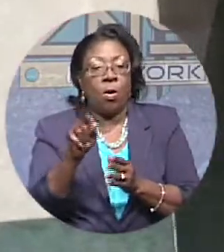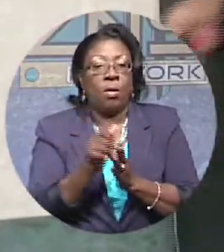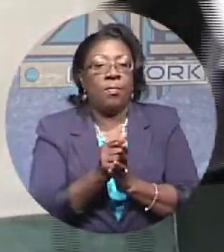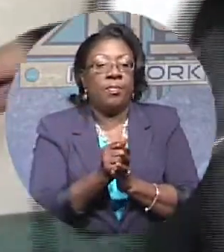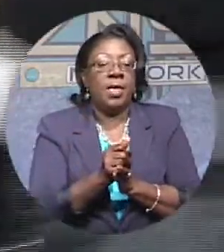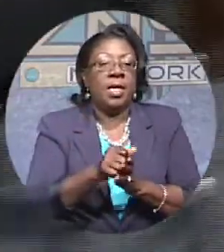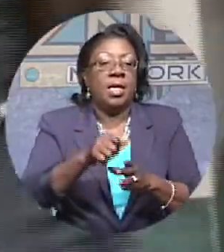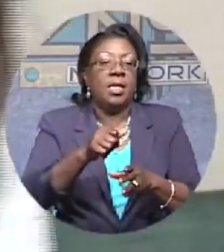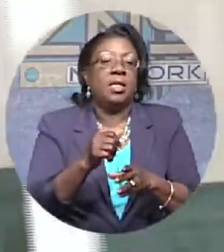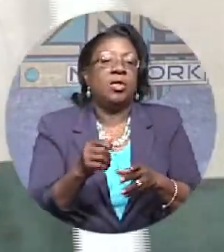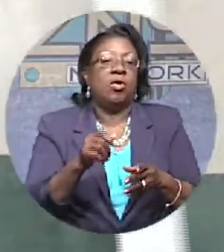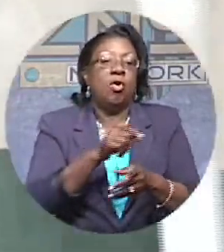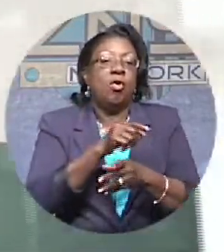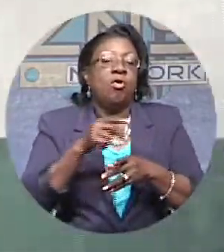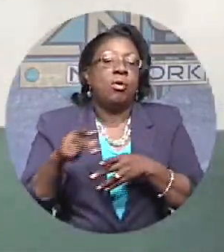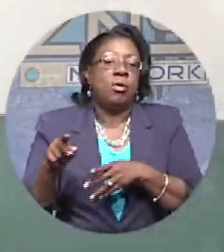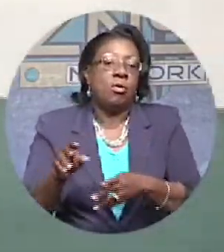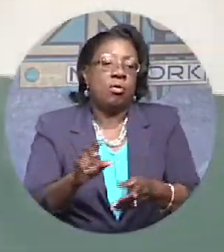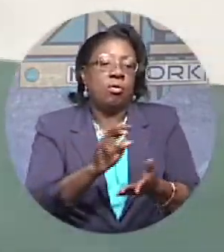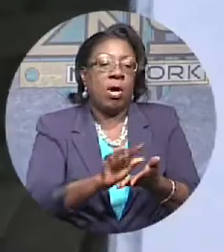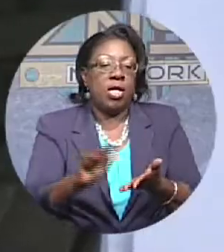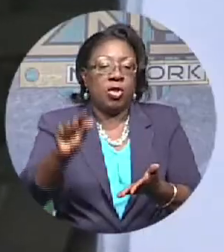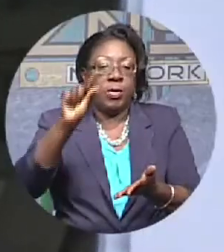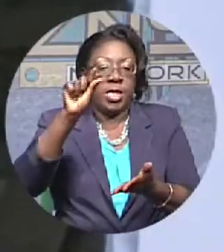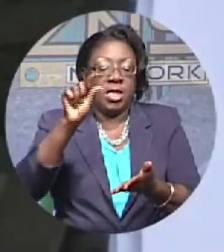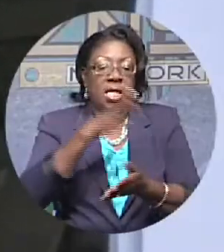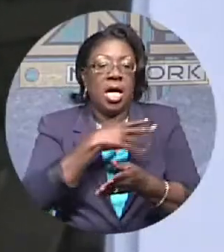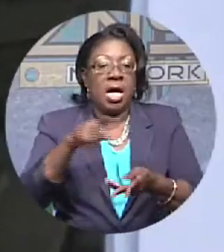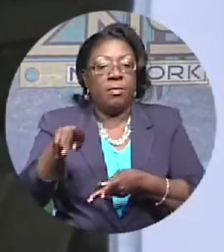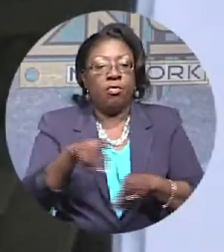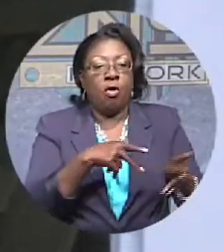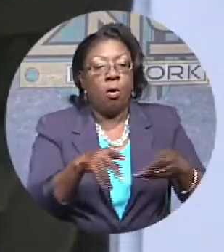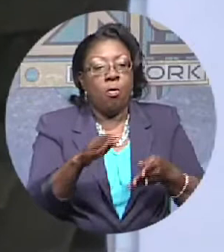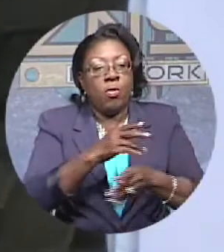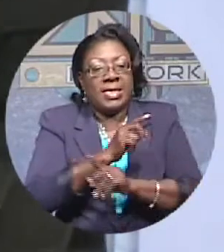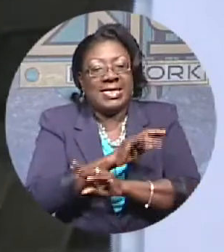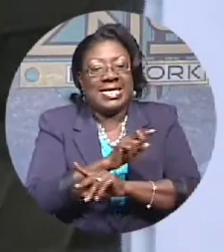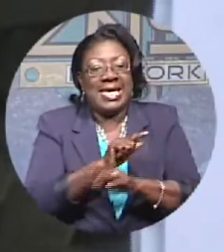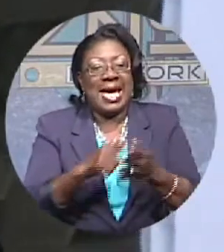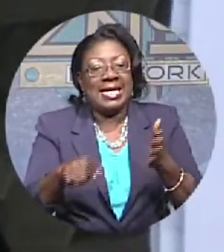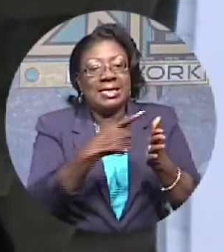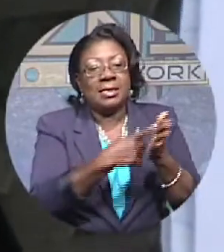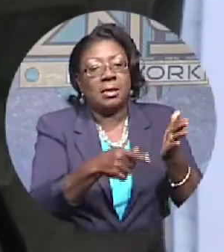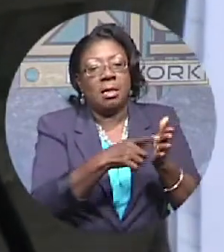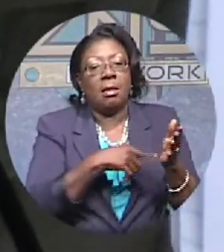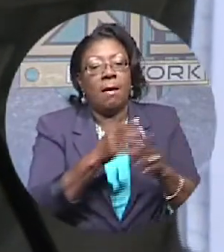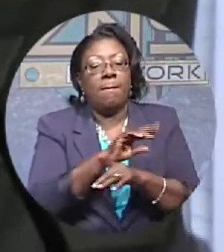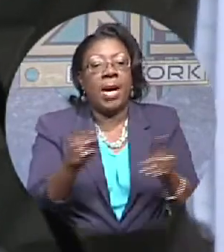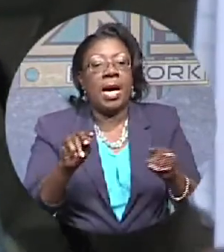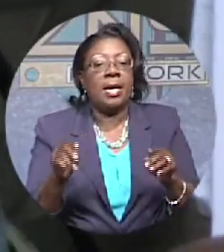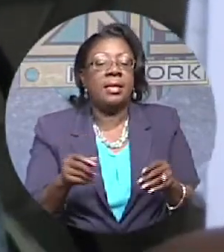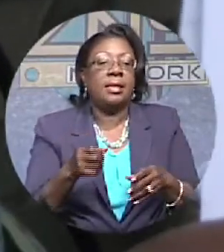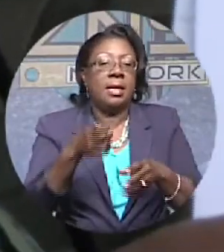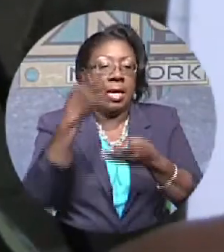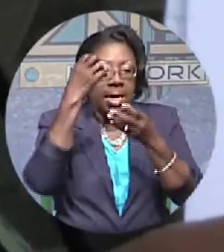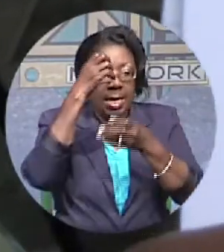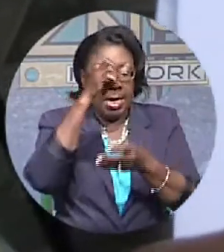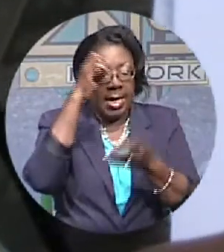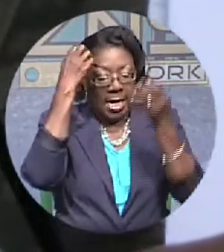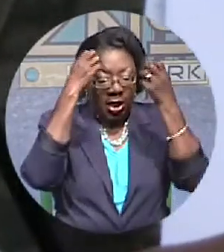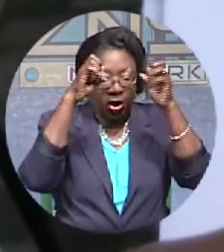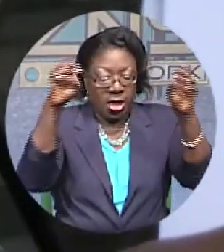the Anglican Board. 26 2013 graduates of St. John's College filed legal action against the Anglican Central Education